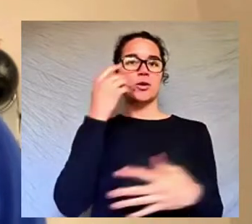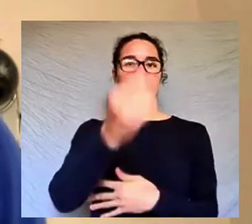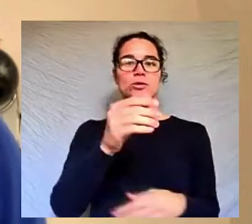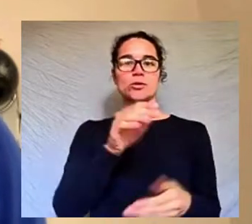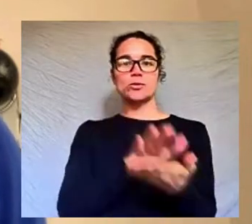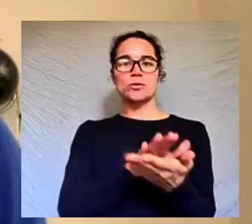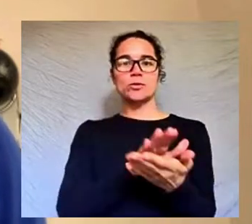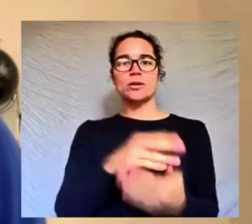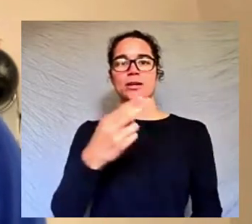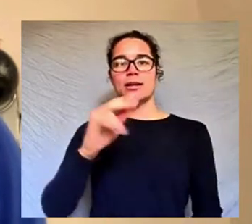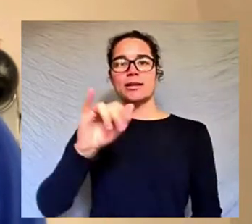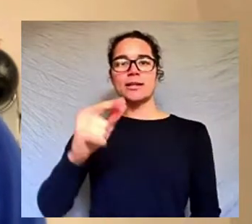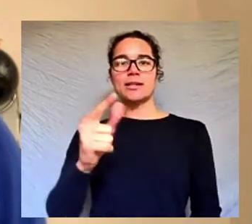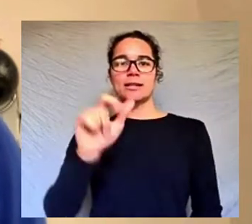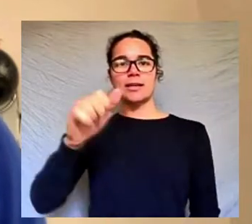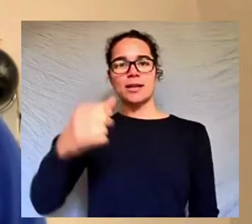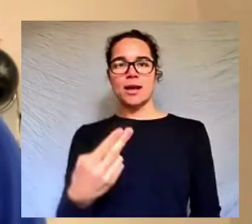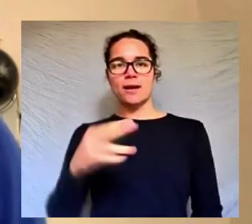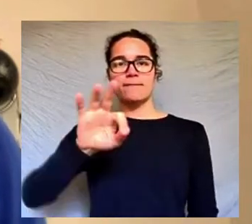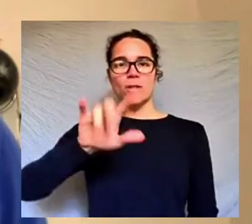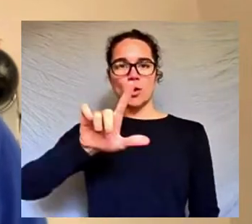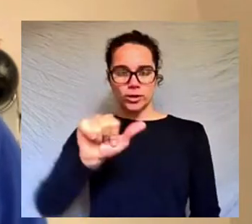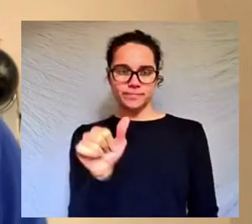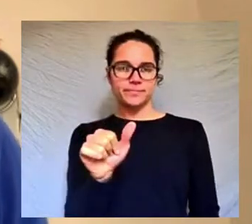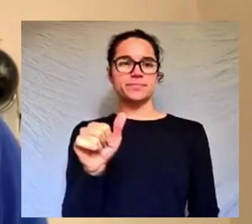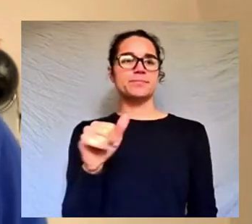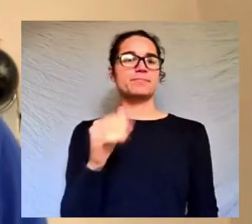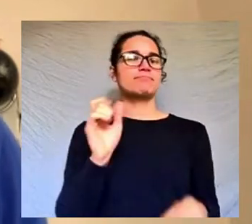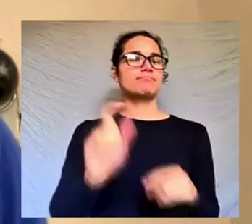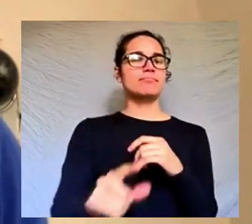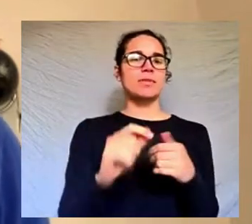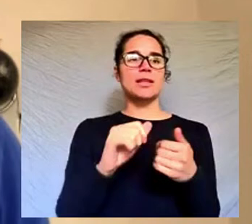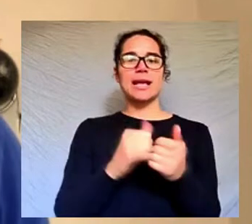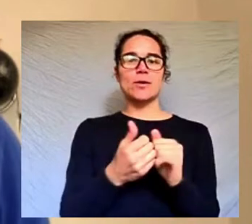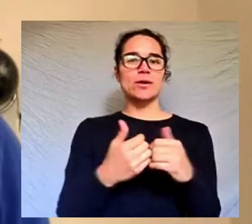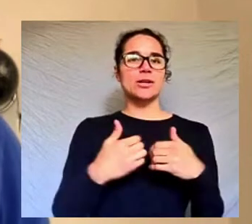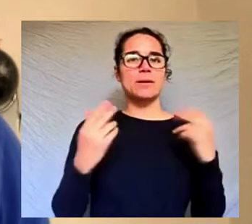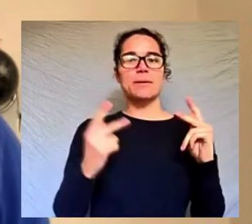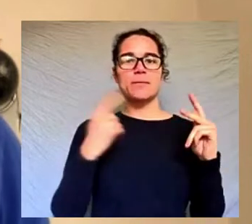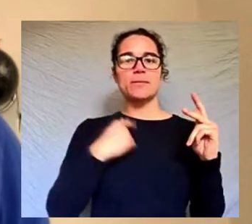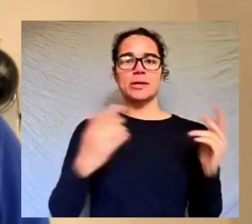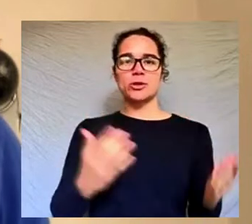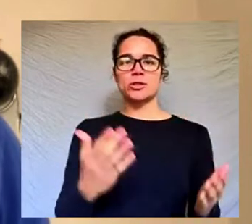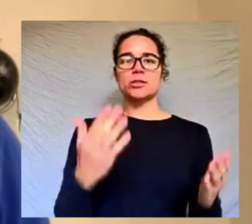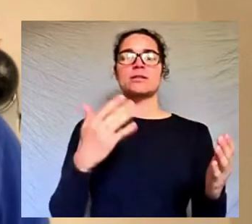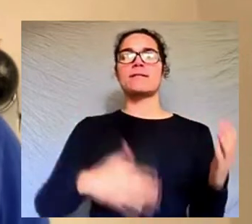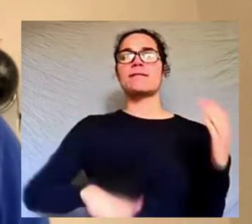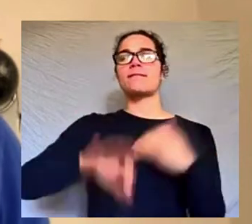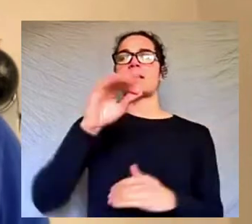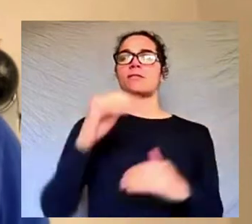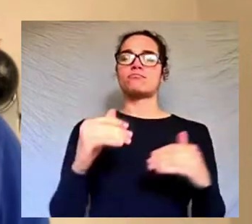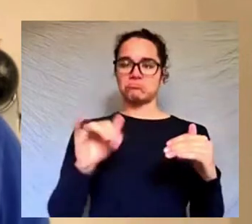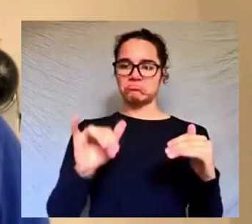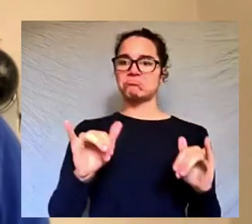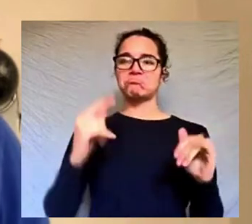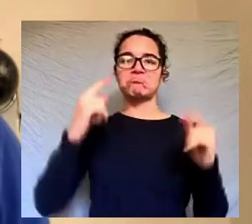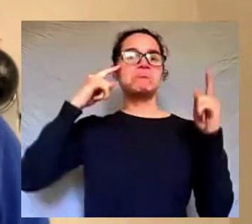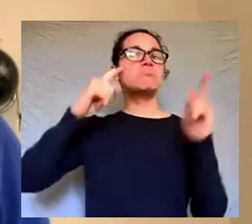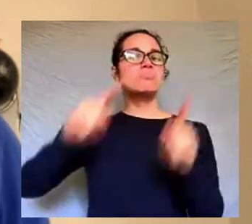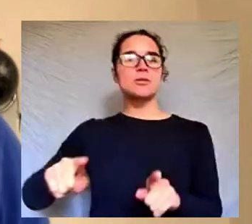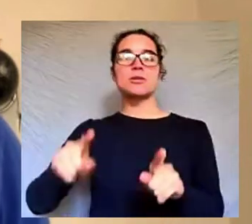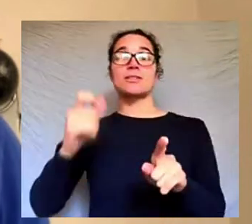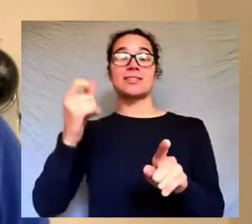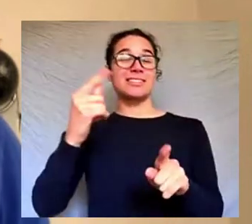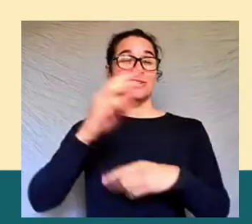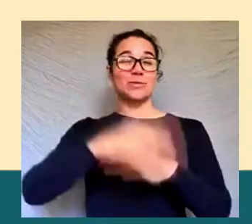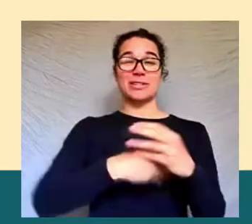My question is, how can young folks be encouraged to find common ground in a world filled with so much polarization?